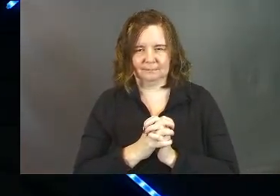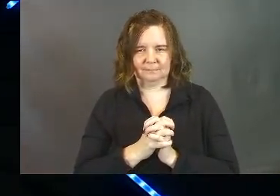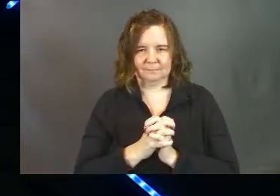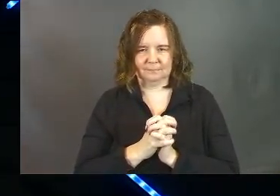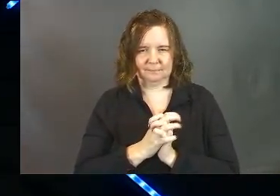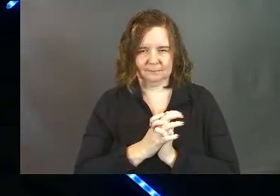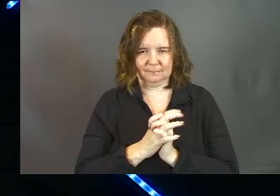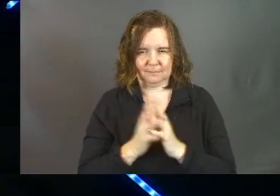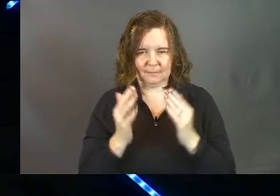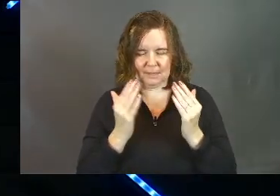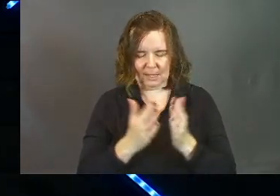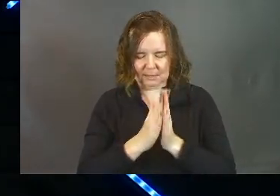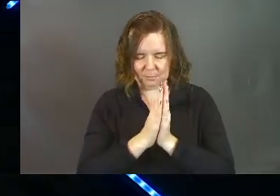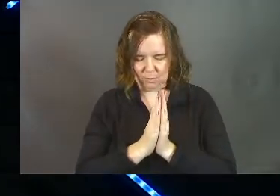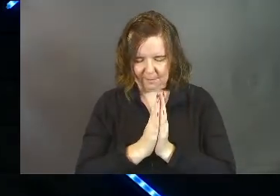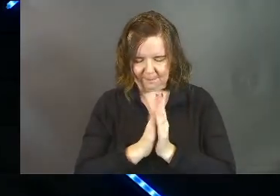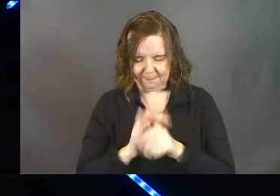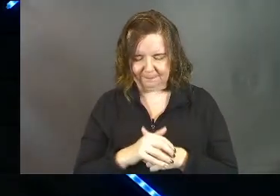Let's pray.